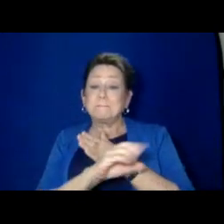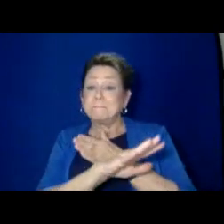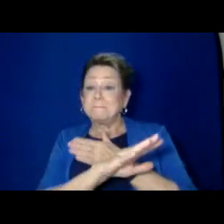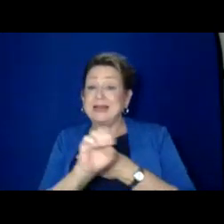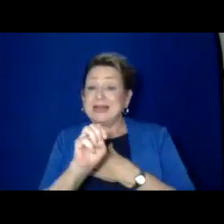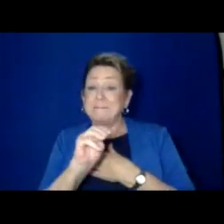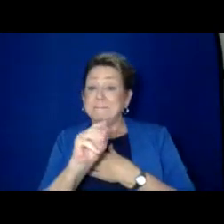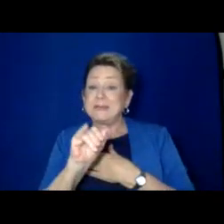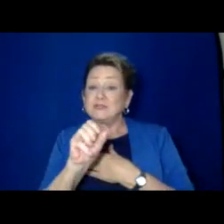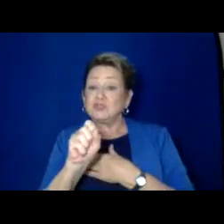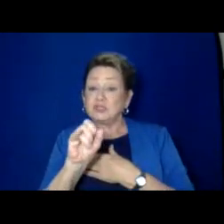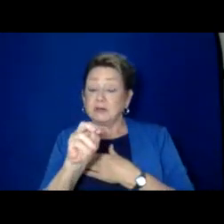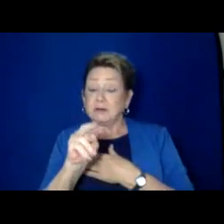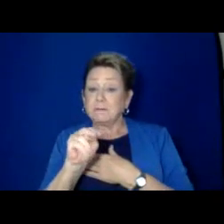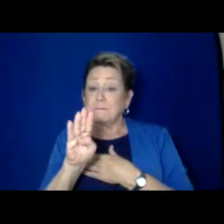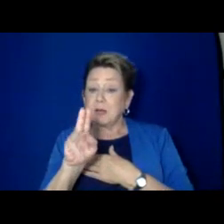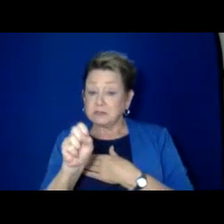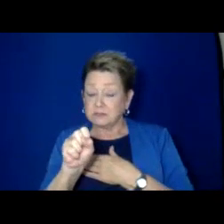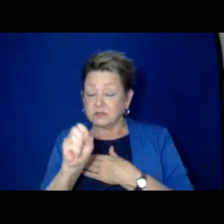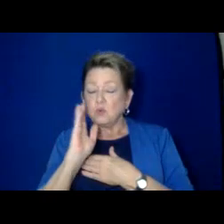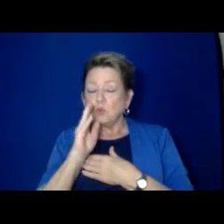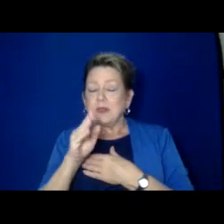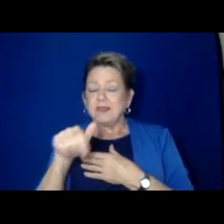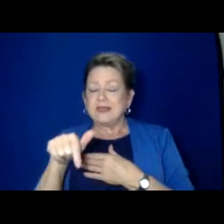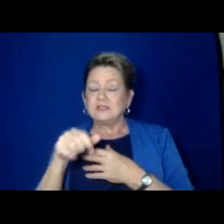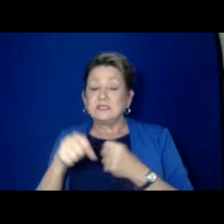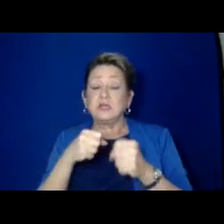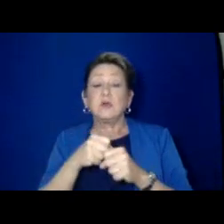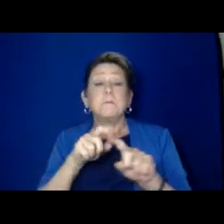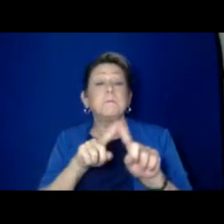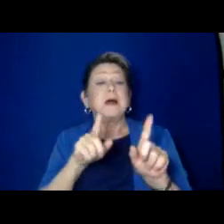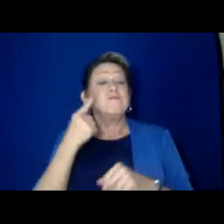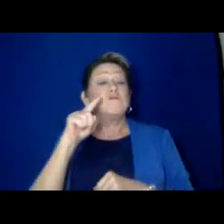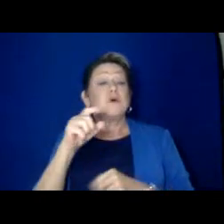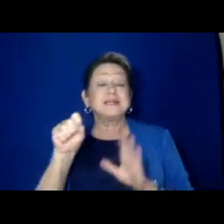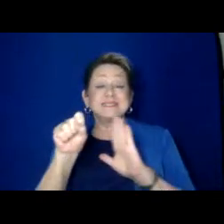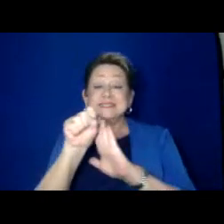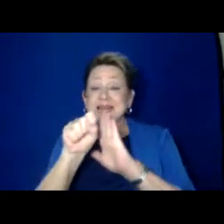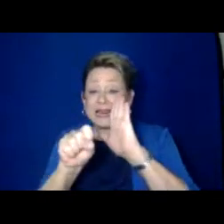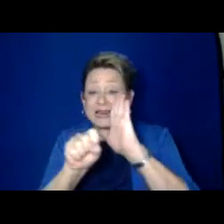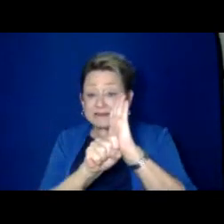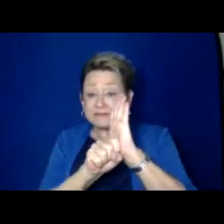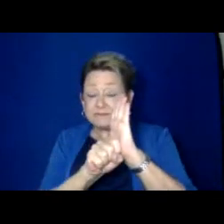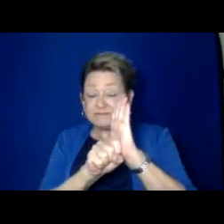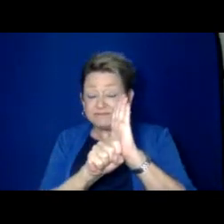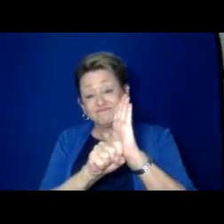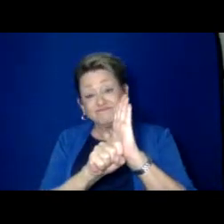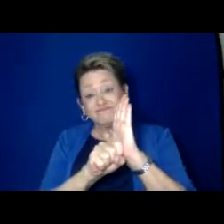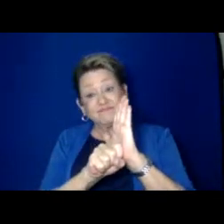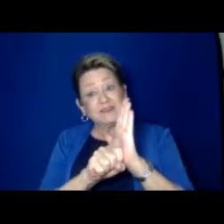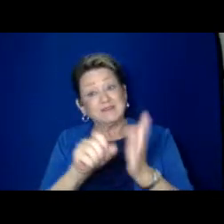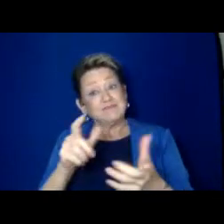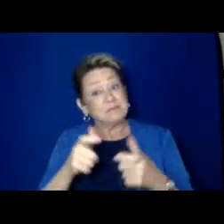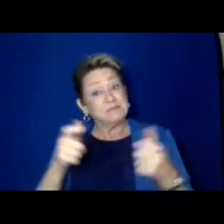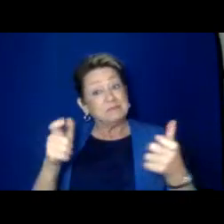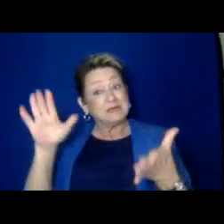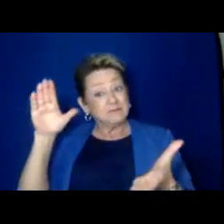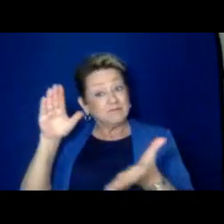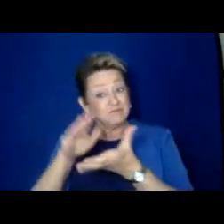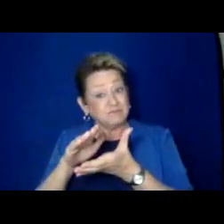year. But for our state, there is a pretty significant reduction.